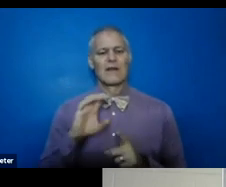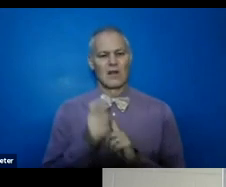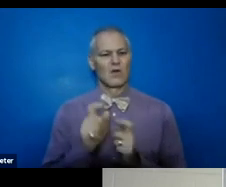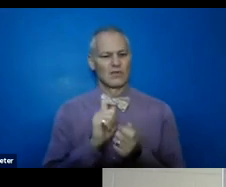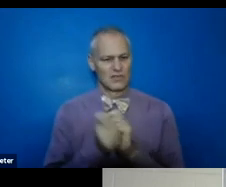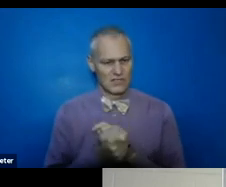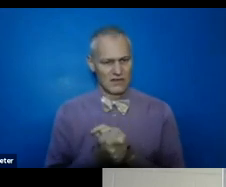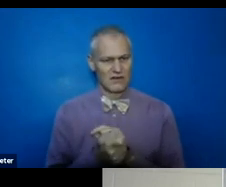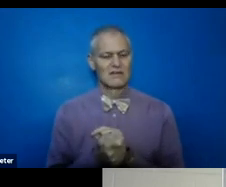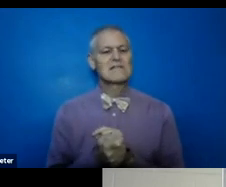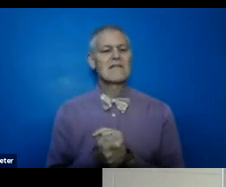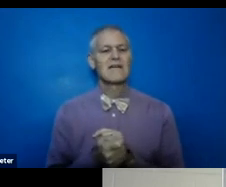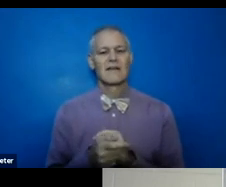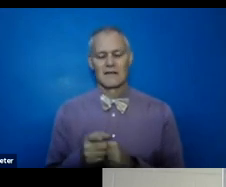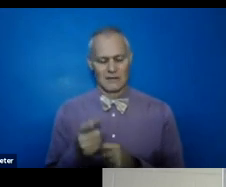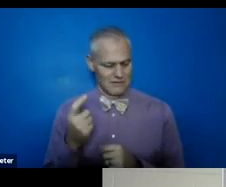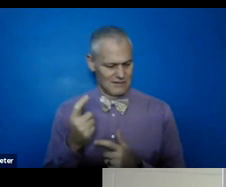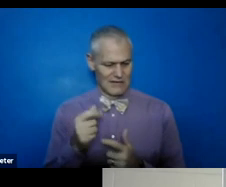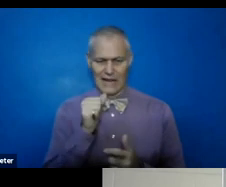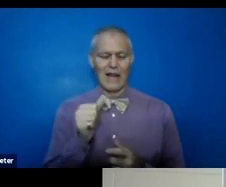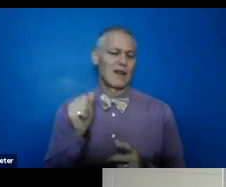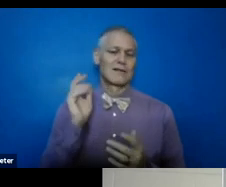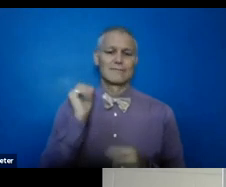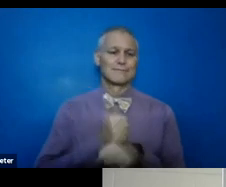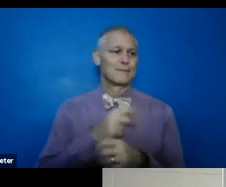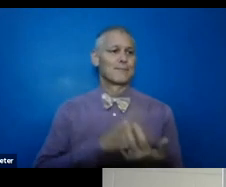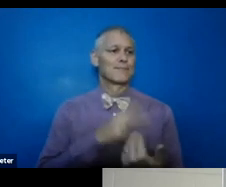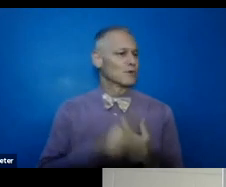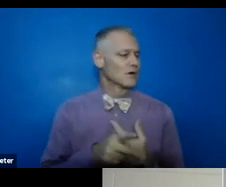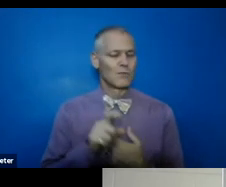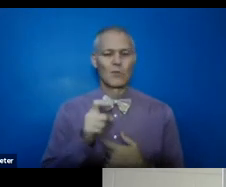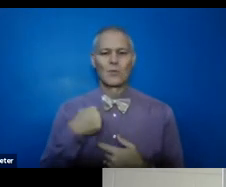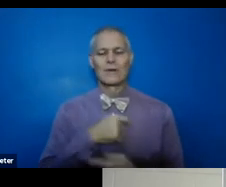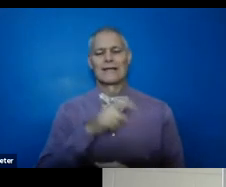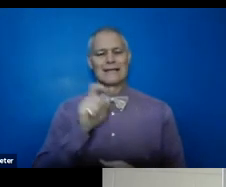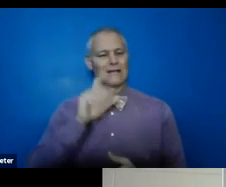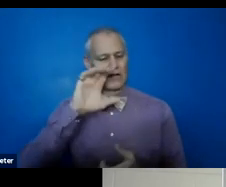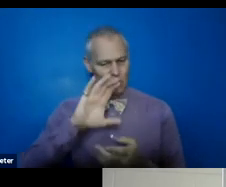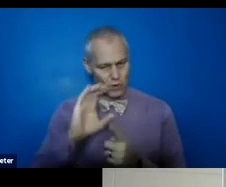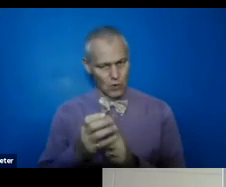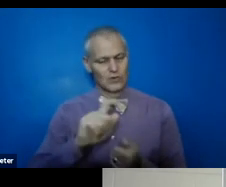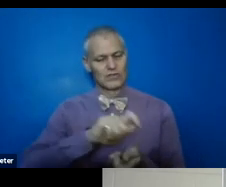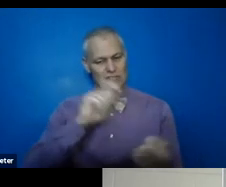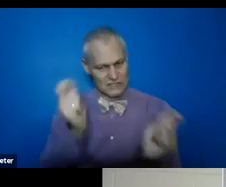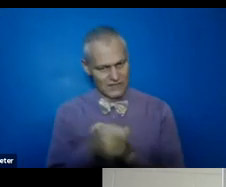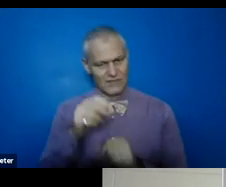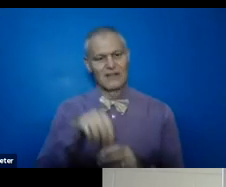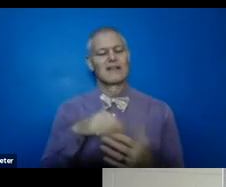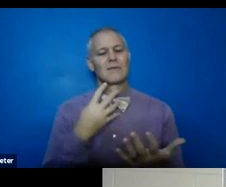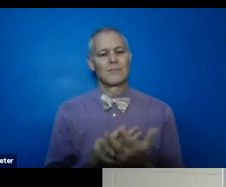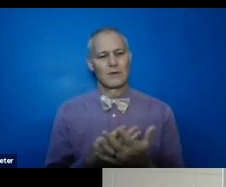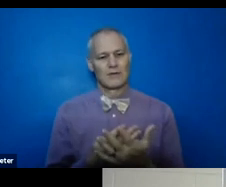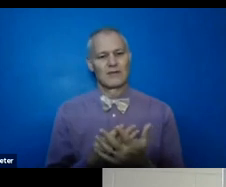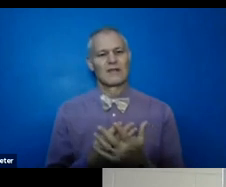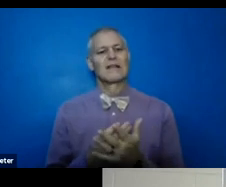Lester, you and I didn't talk about this the other day, but it's like, it is not enough to just put a program. We need a culture shift in our prison system that, you know, also reinforces